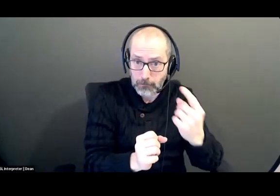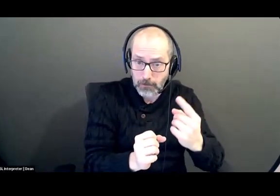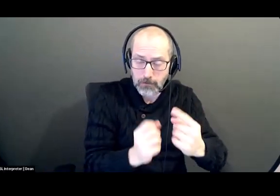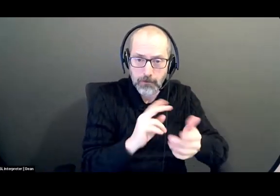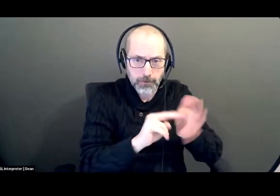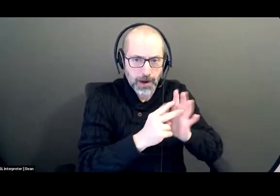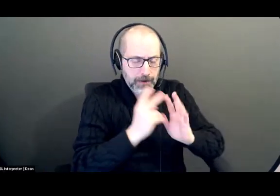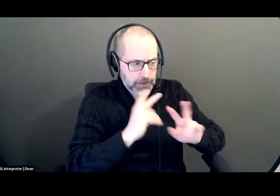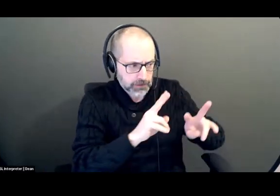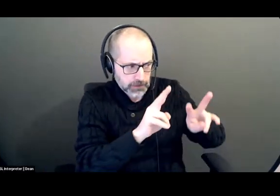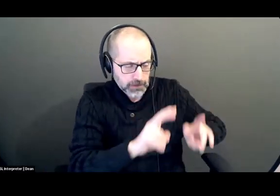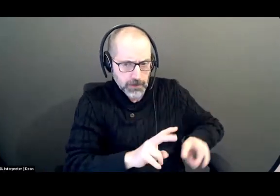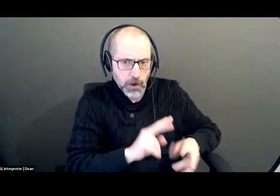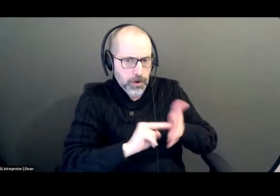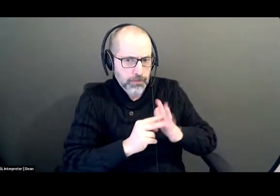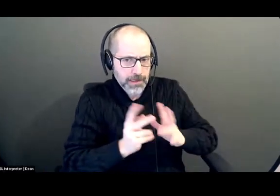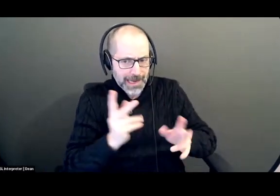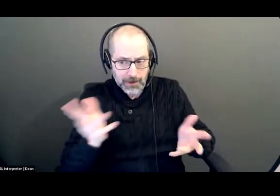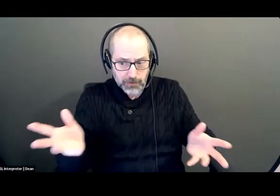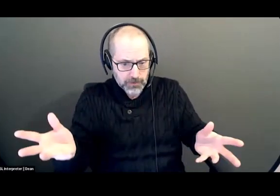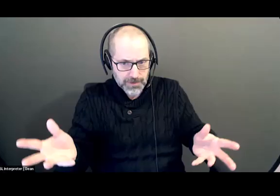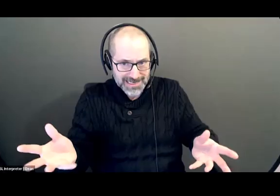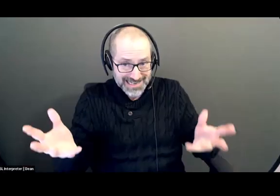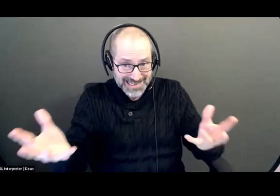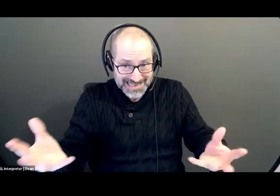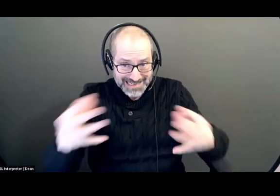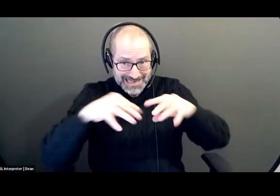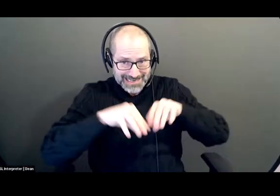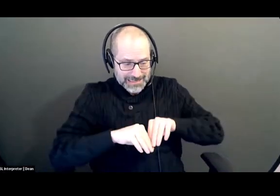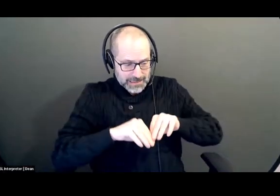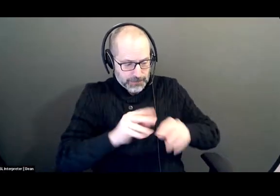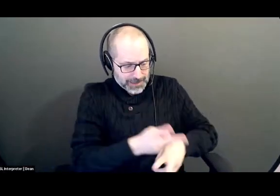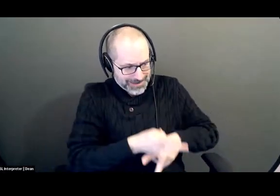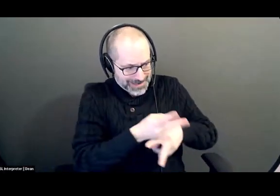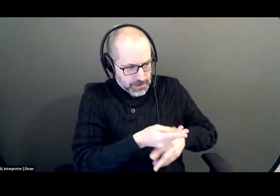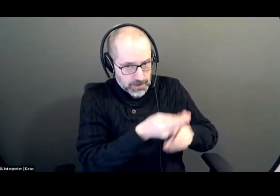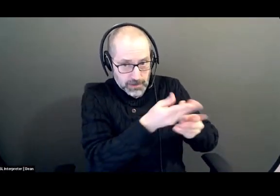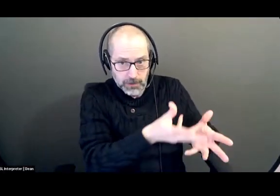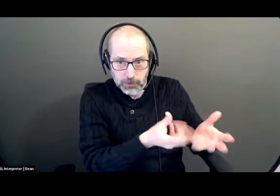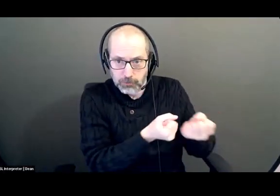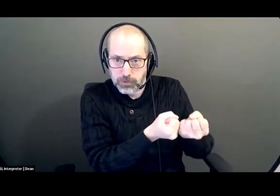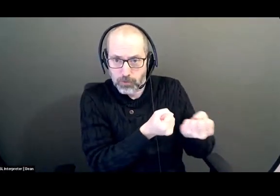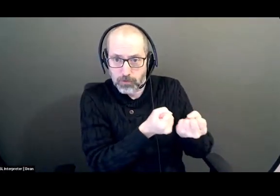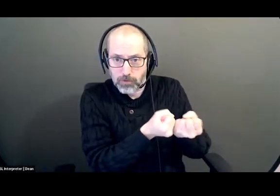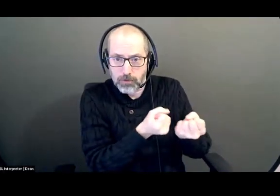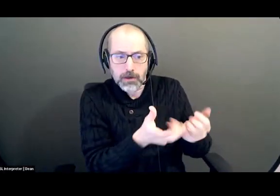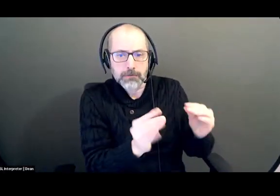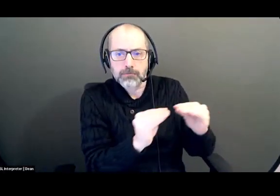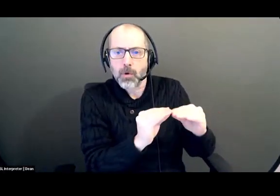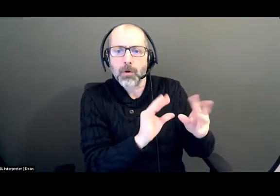really comfortable with asking those challenging questions, but it helped us to support that change. So.